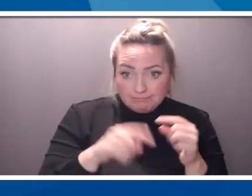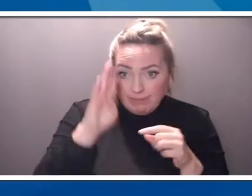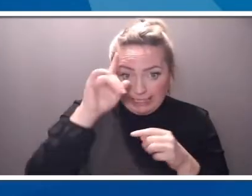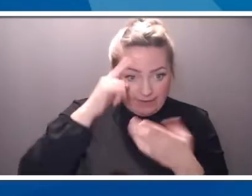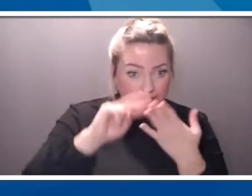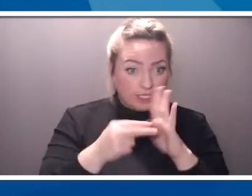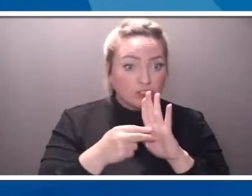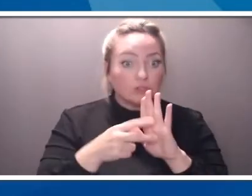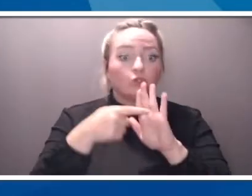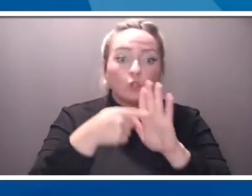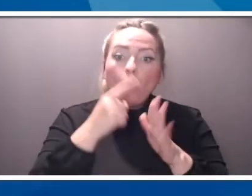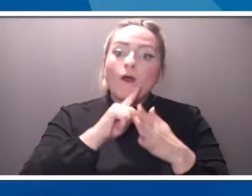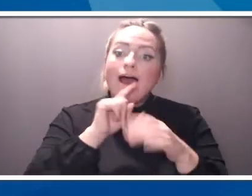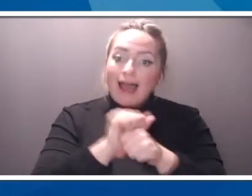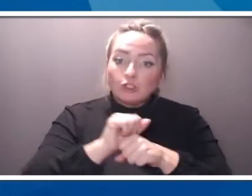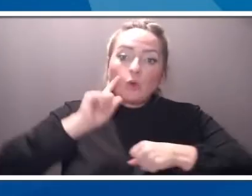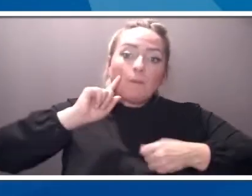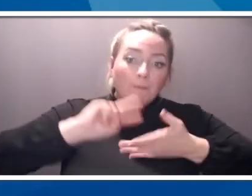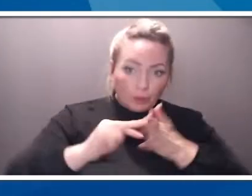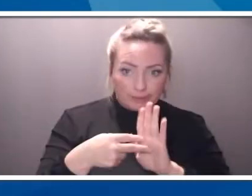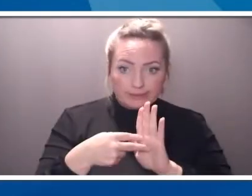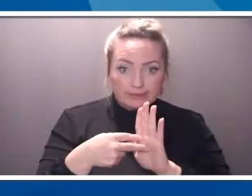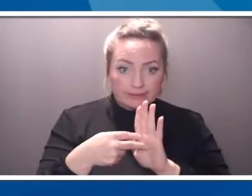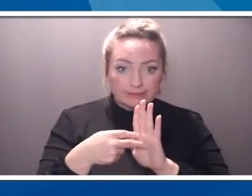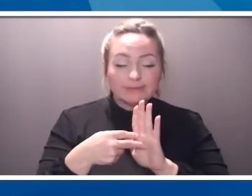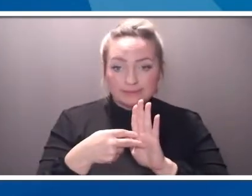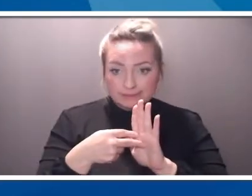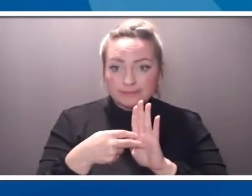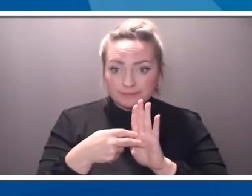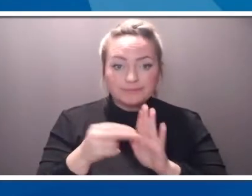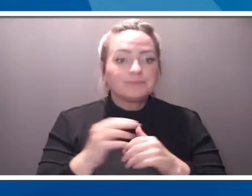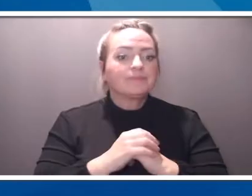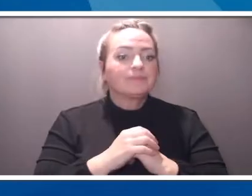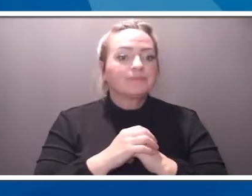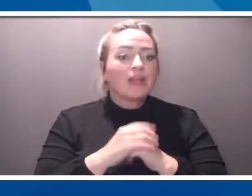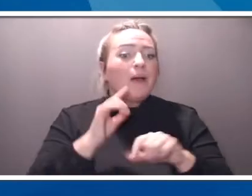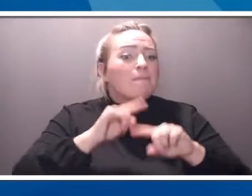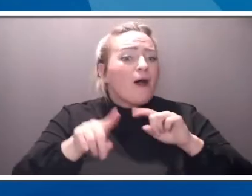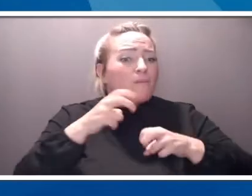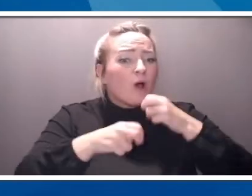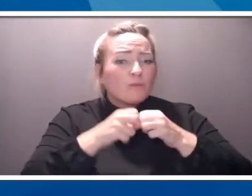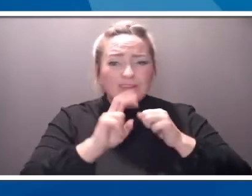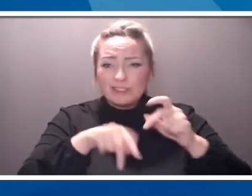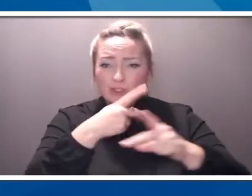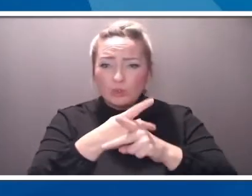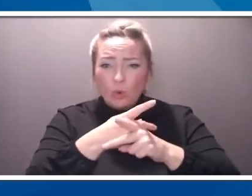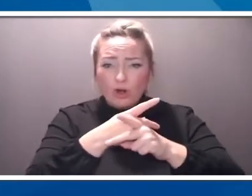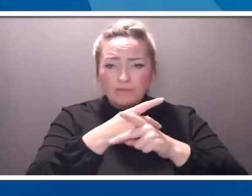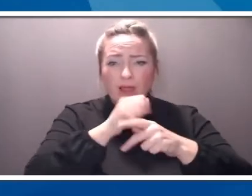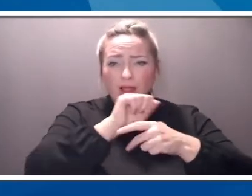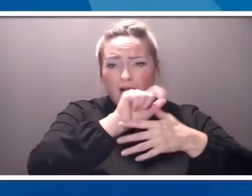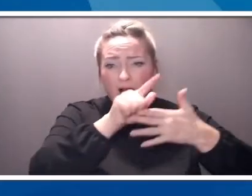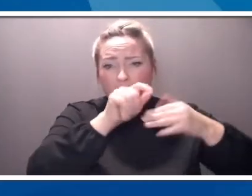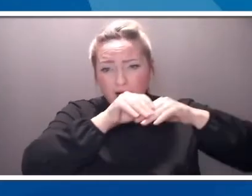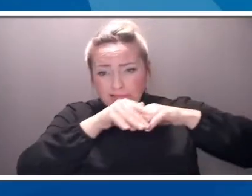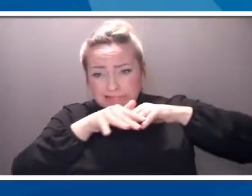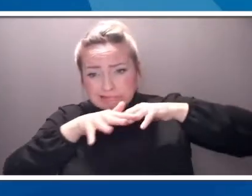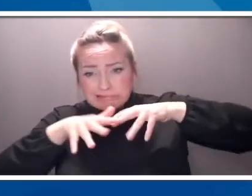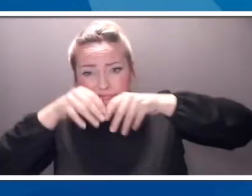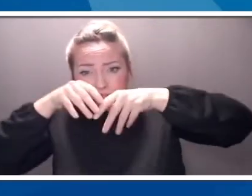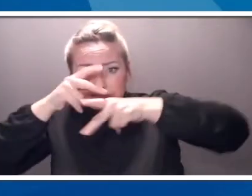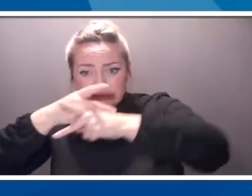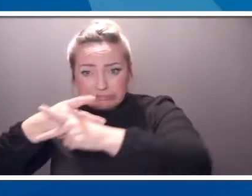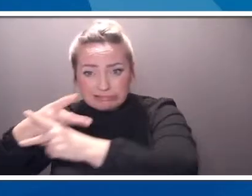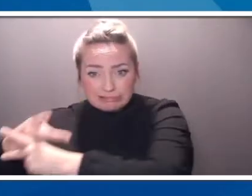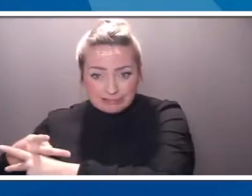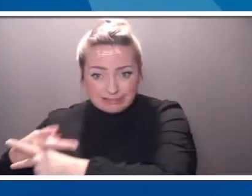It can't, by definition, convey what its actual purpose is. But the problem with these sorts of